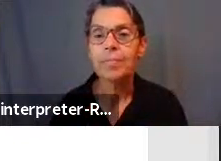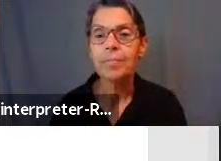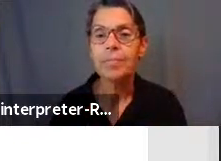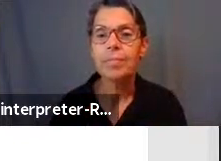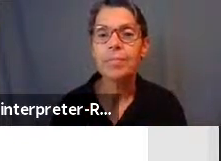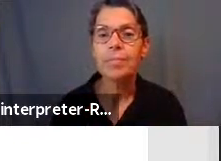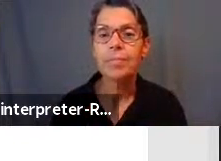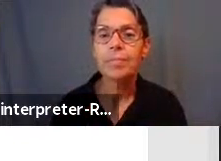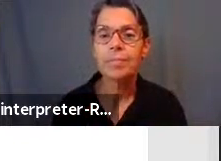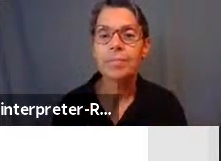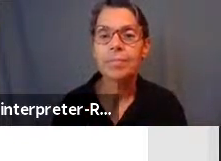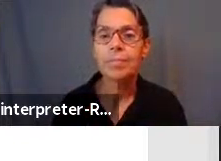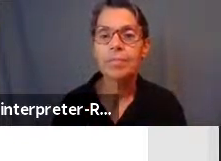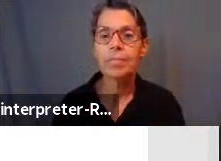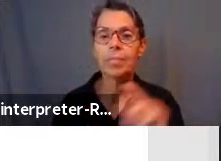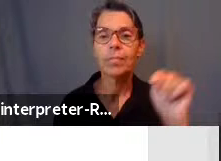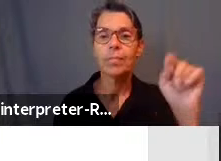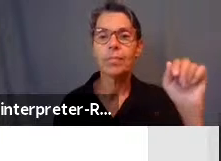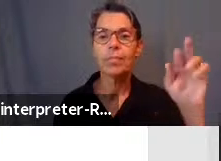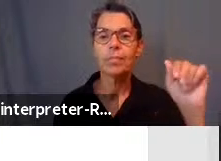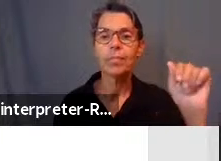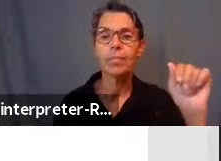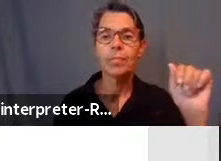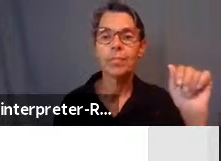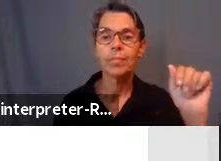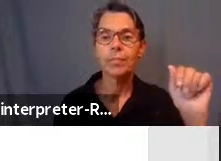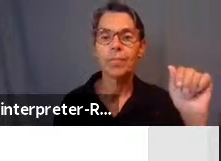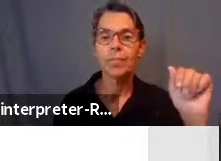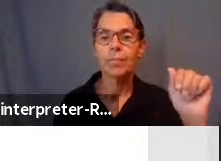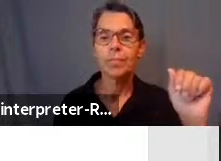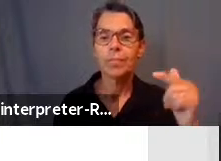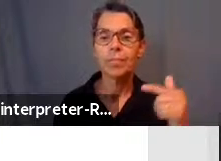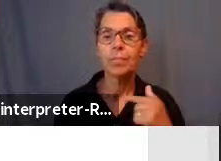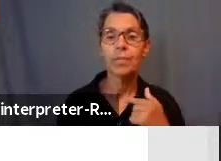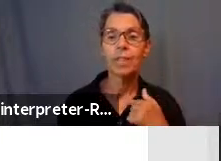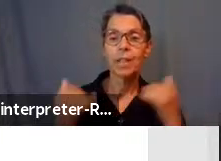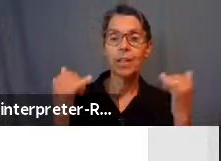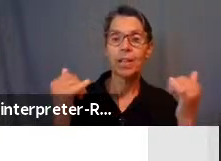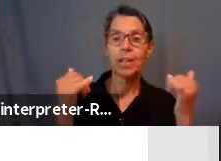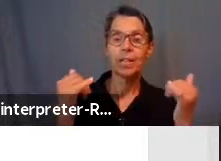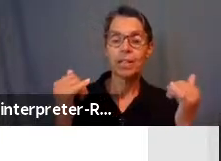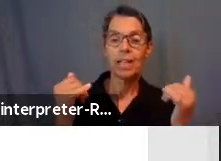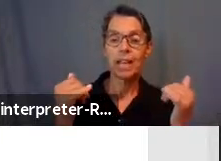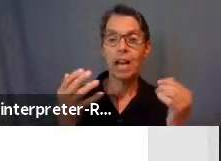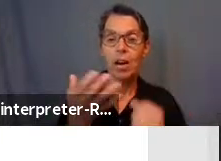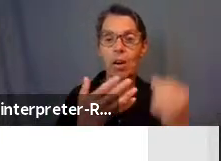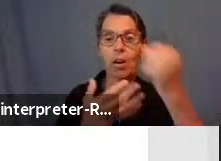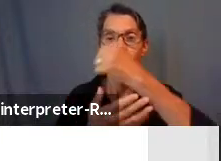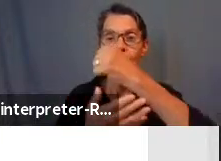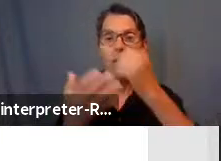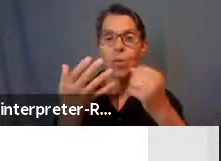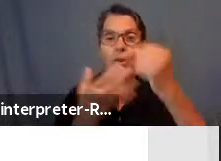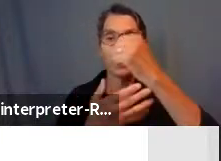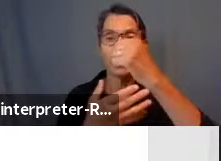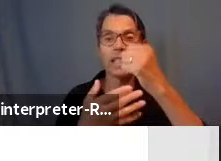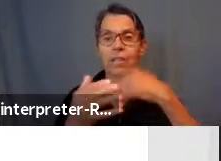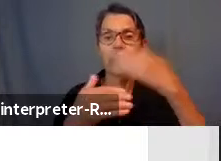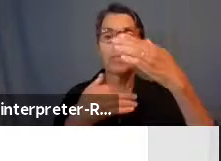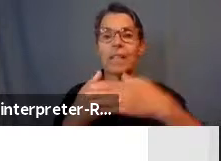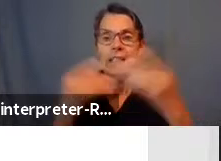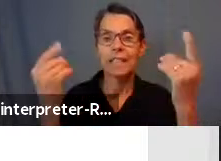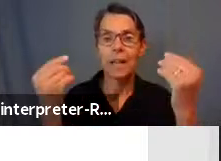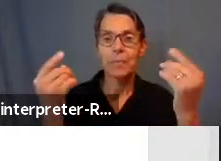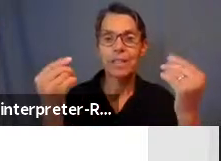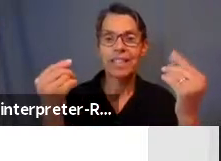Yeah, we've actually, I'm actually in the process of prioritizing some kind of next steps